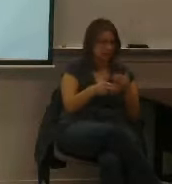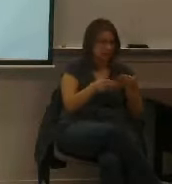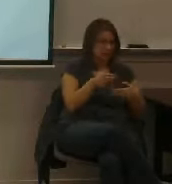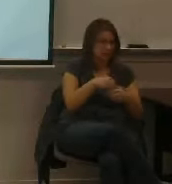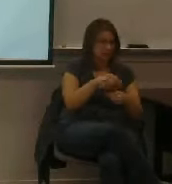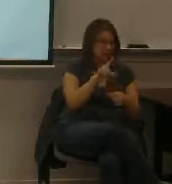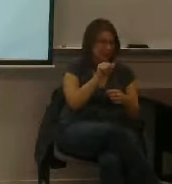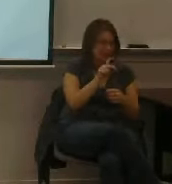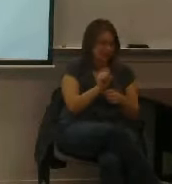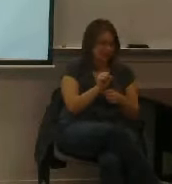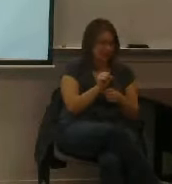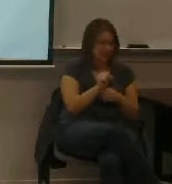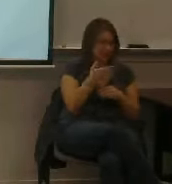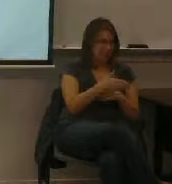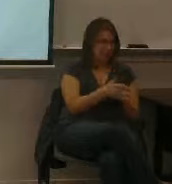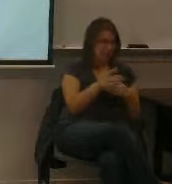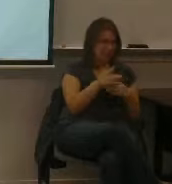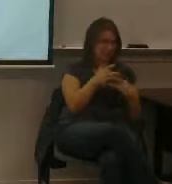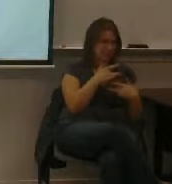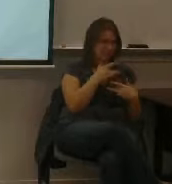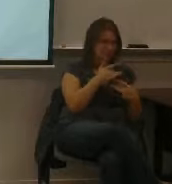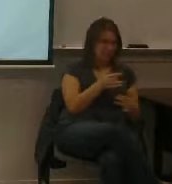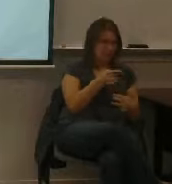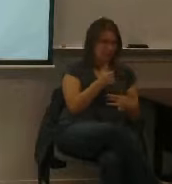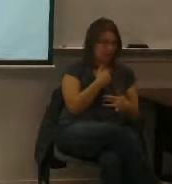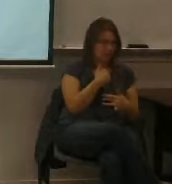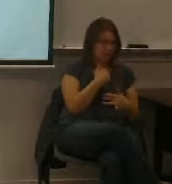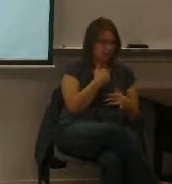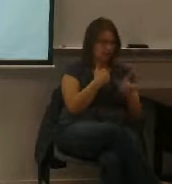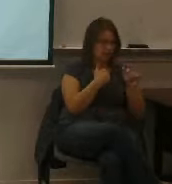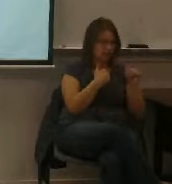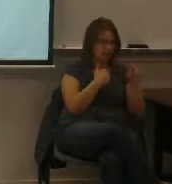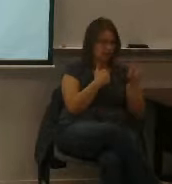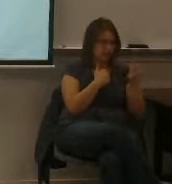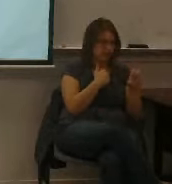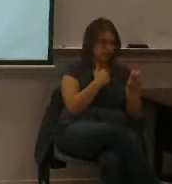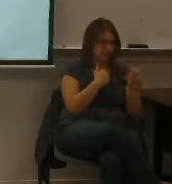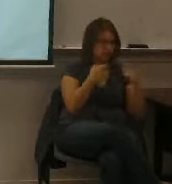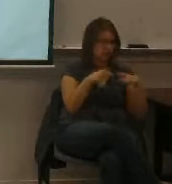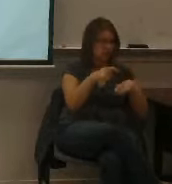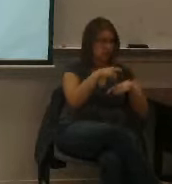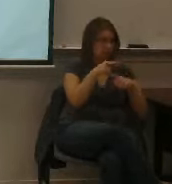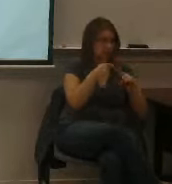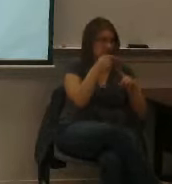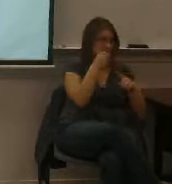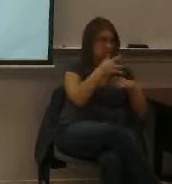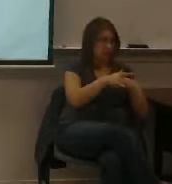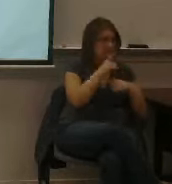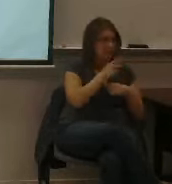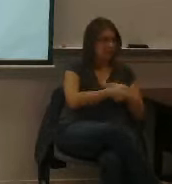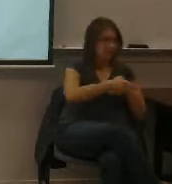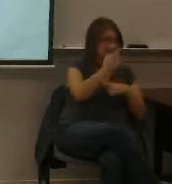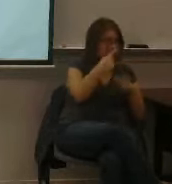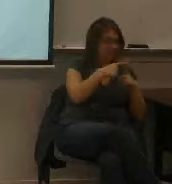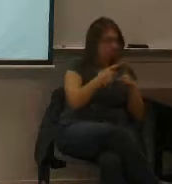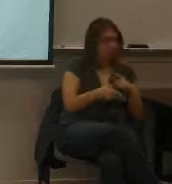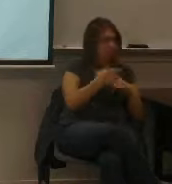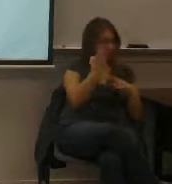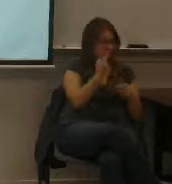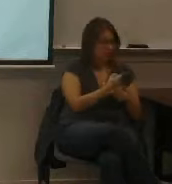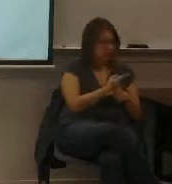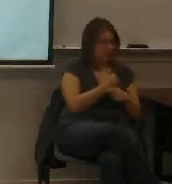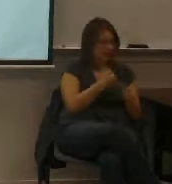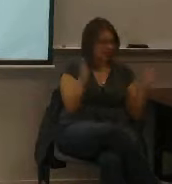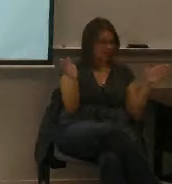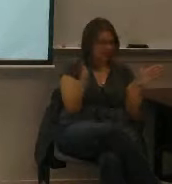where the fish species tend to have their larvae at times when the food availability is high and the temperature is high, right? So they